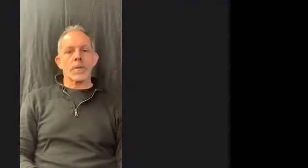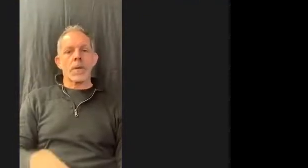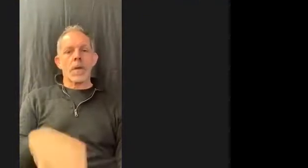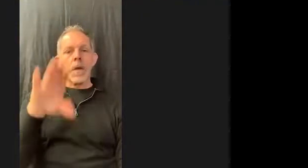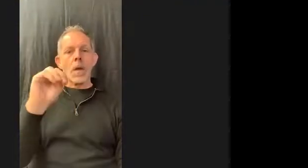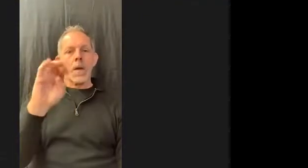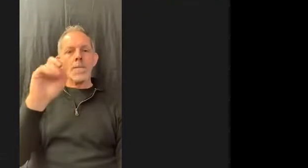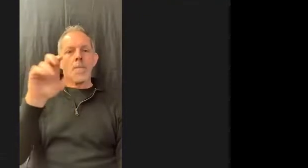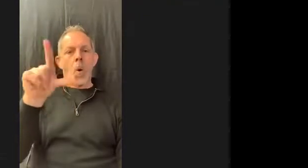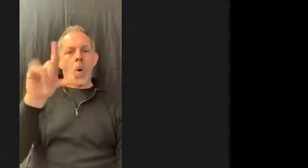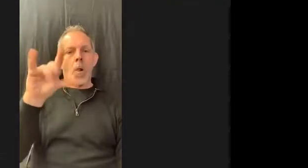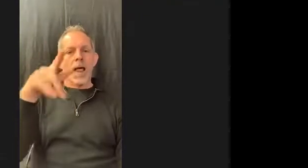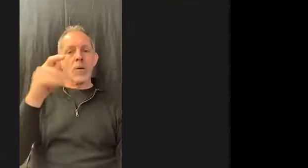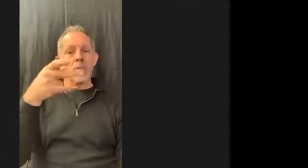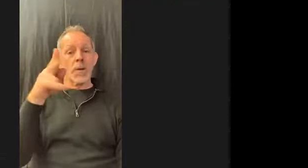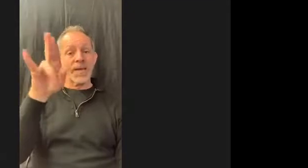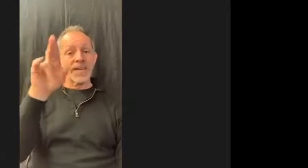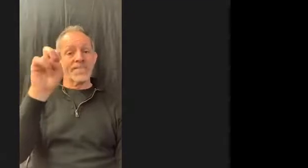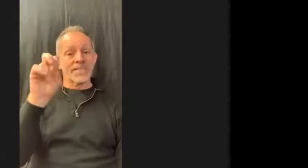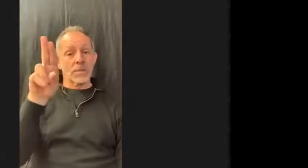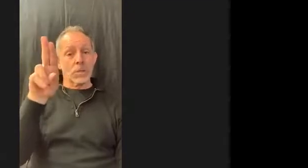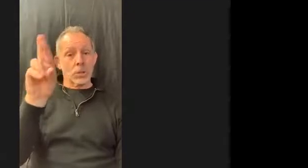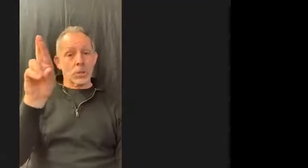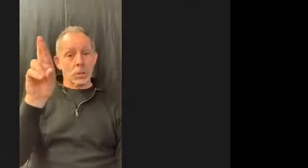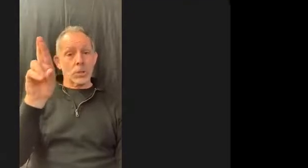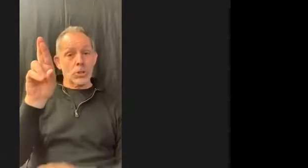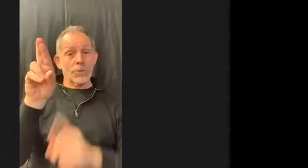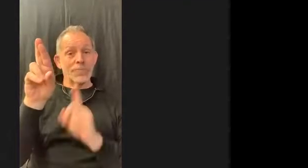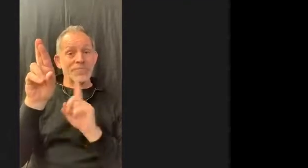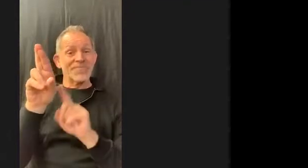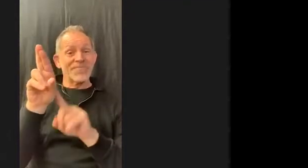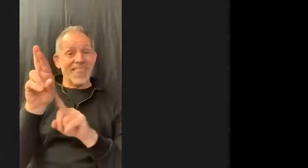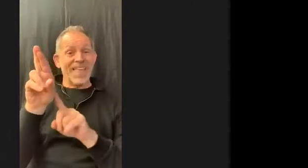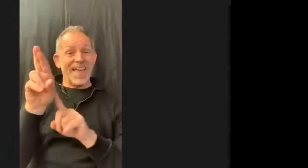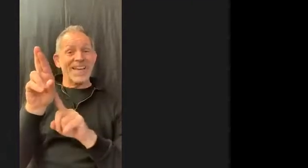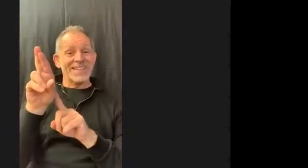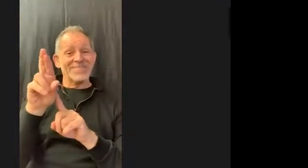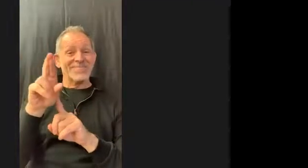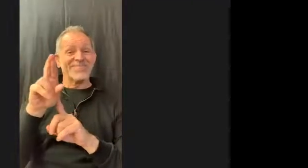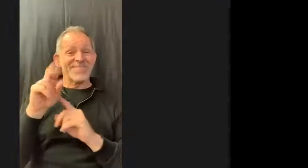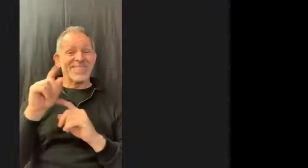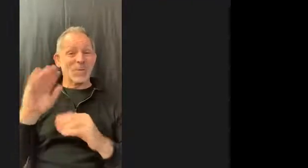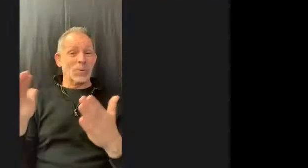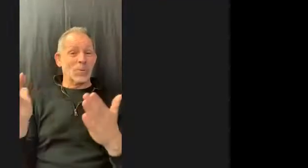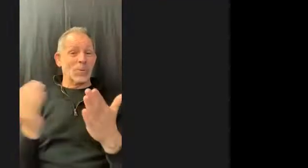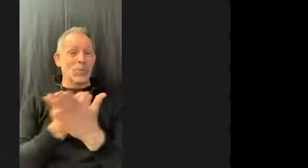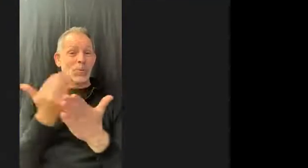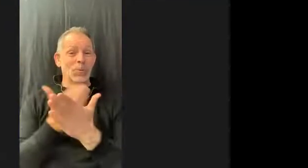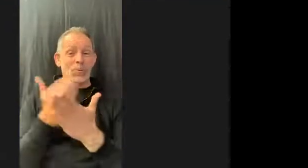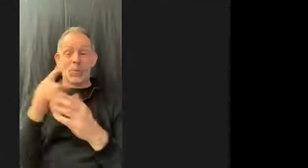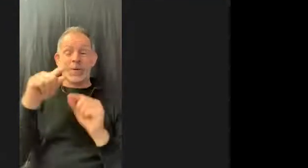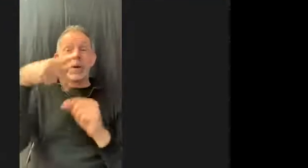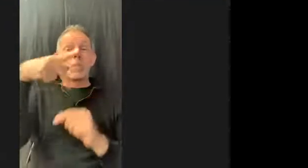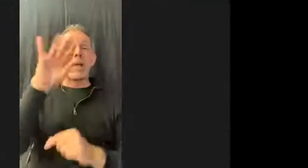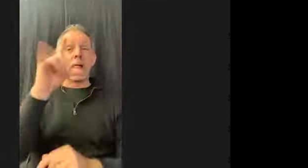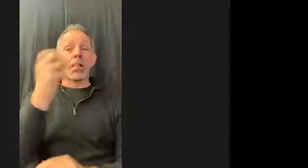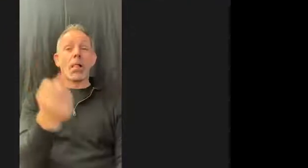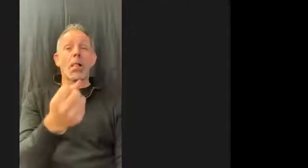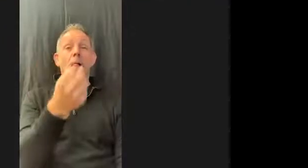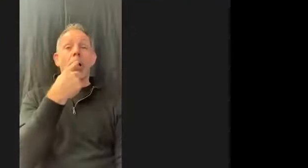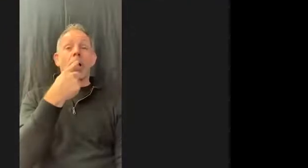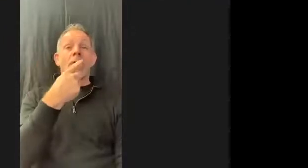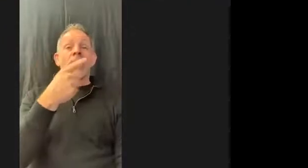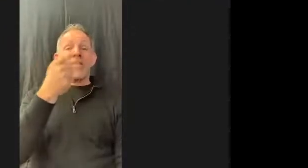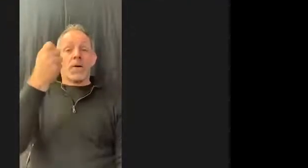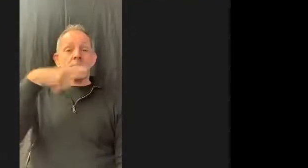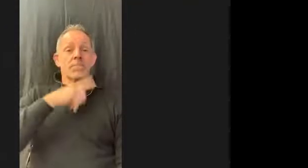MOLNUPIRAVIR. Molnupiravir is the first oral direct-acting antiviral shown in